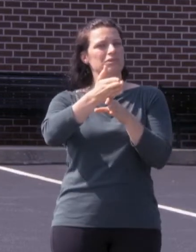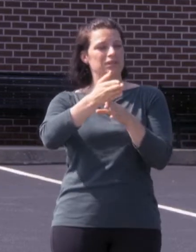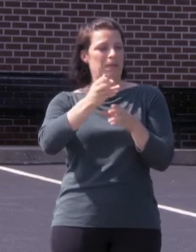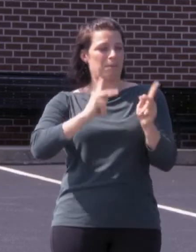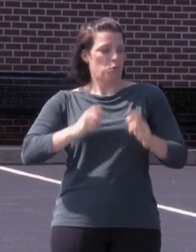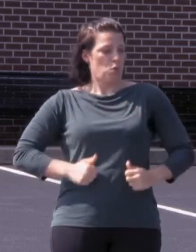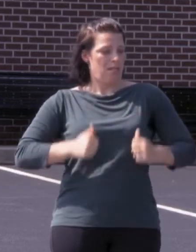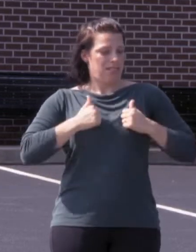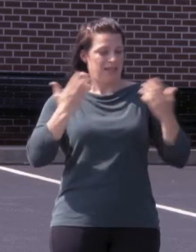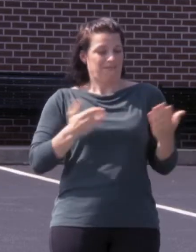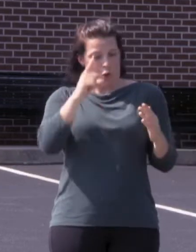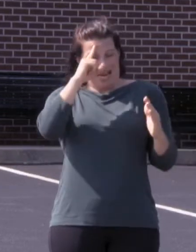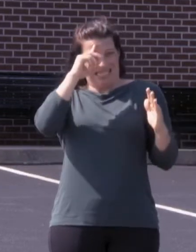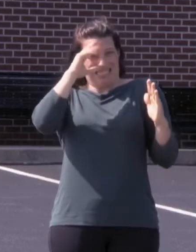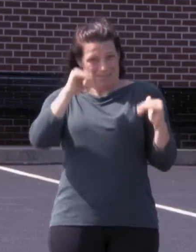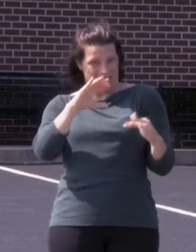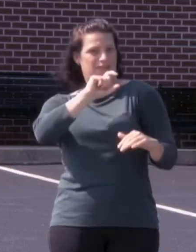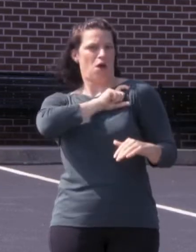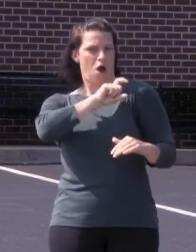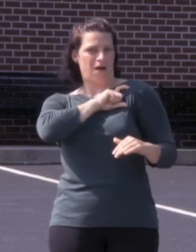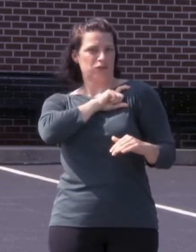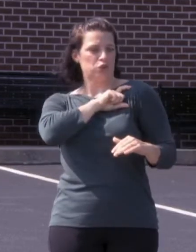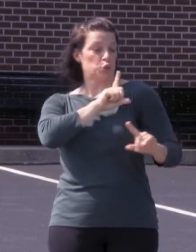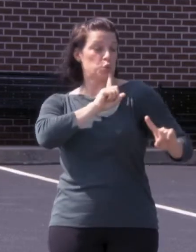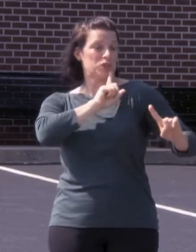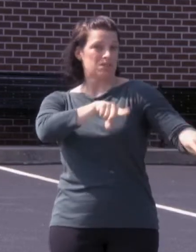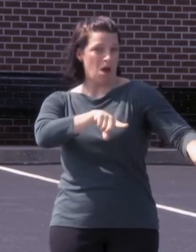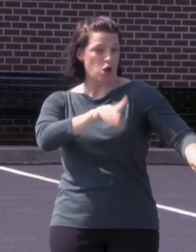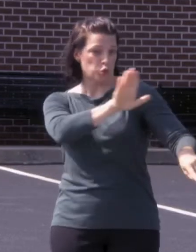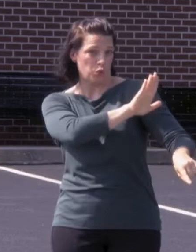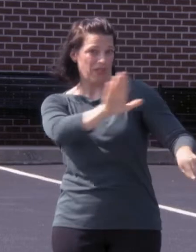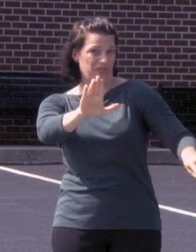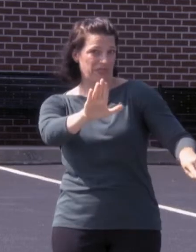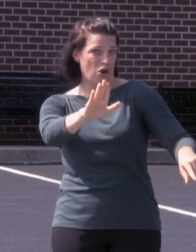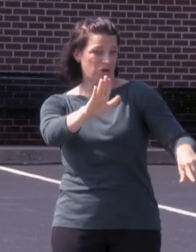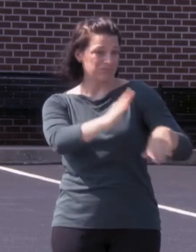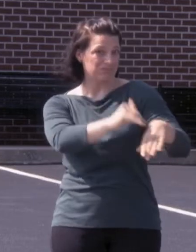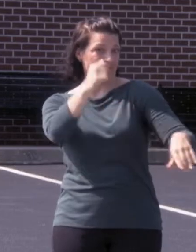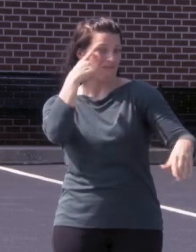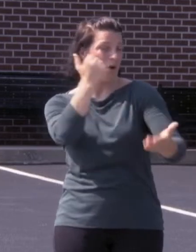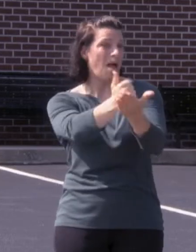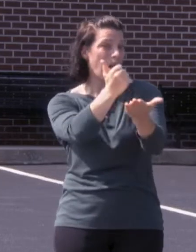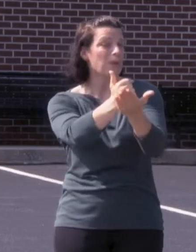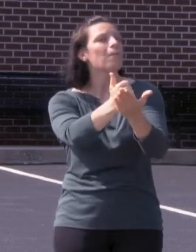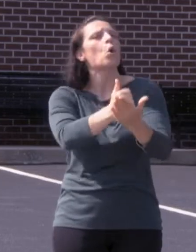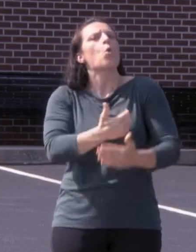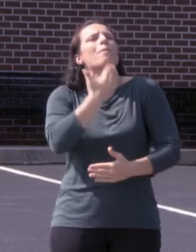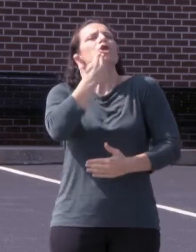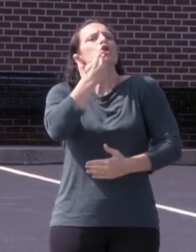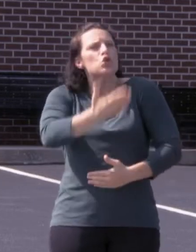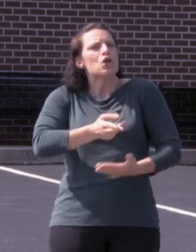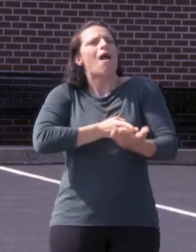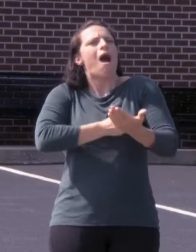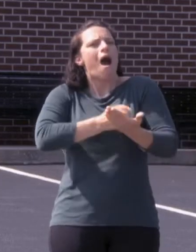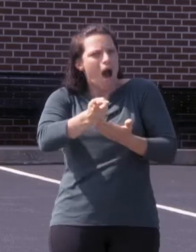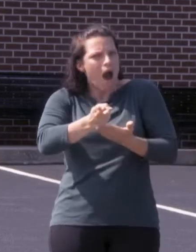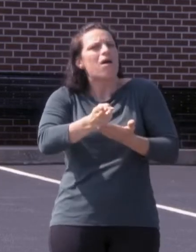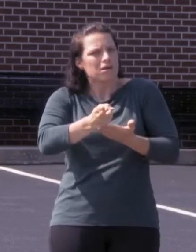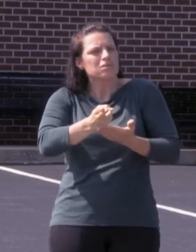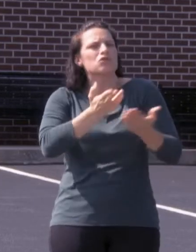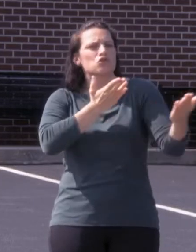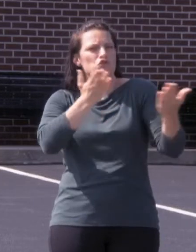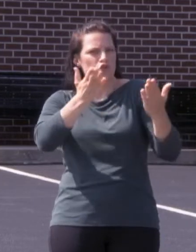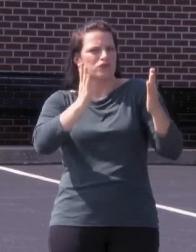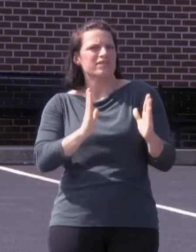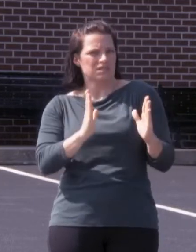Residents expect that the officers who respond to their calls for help will be good, honest stewards of the